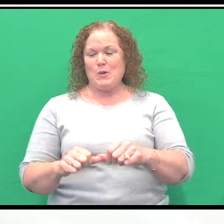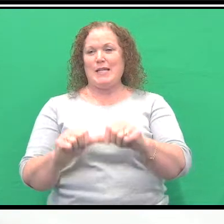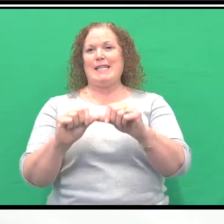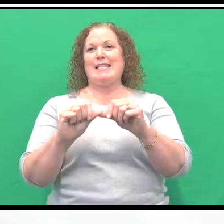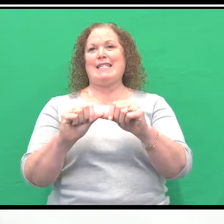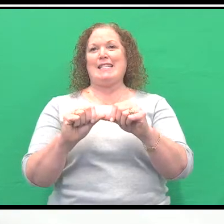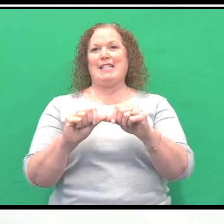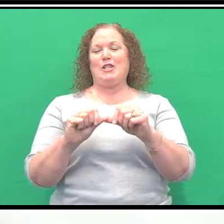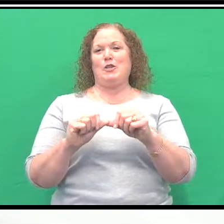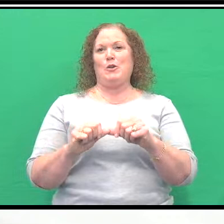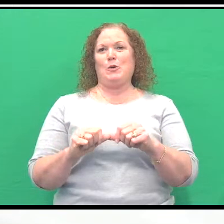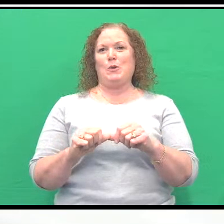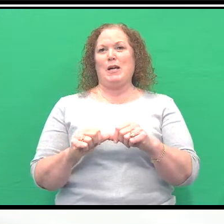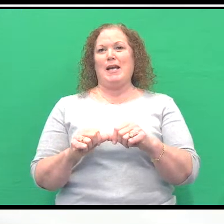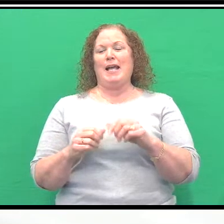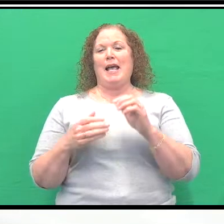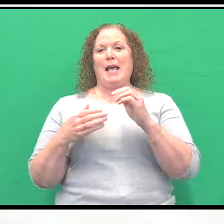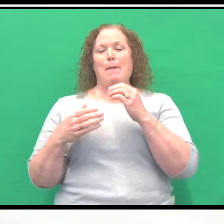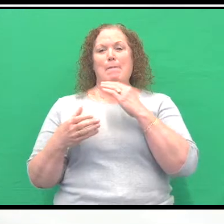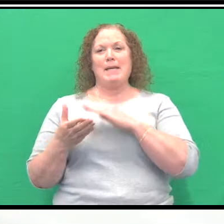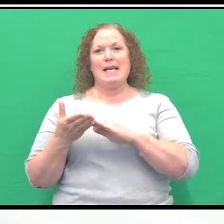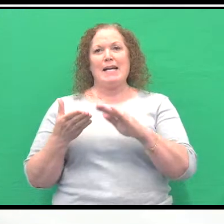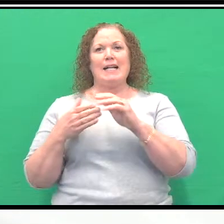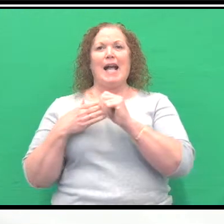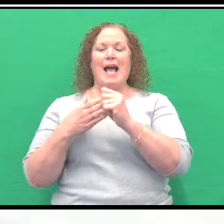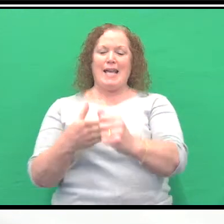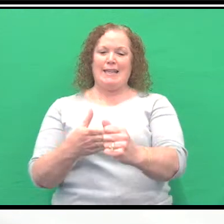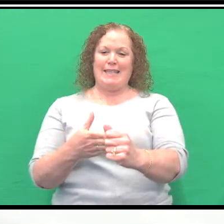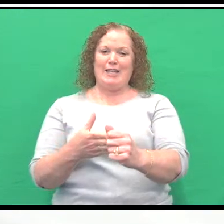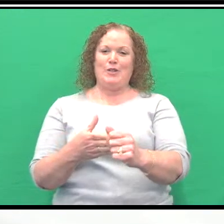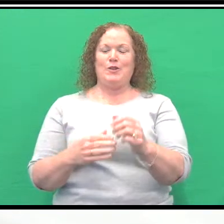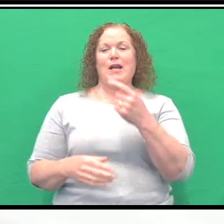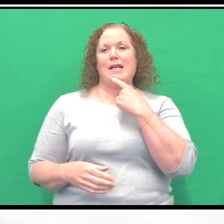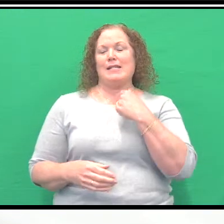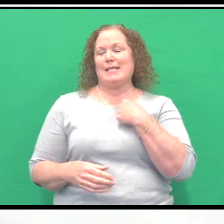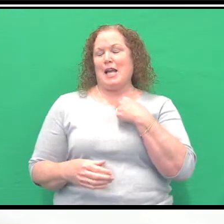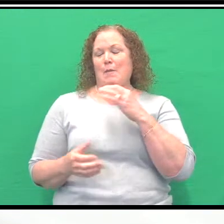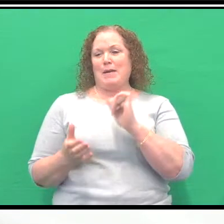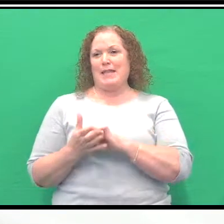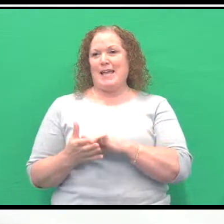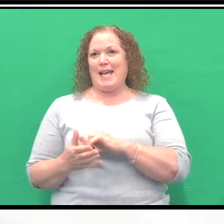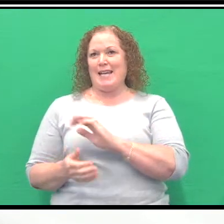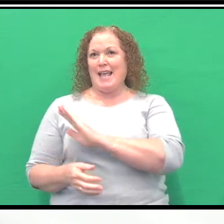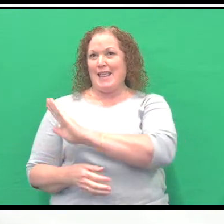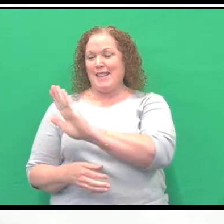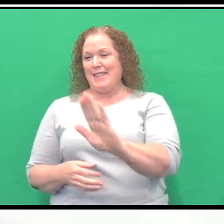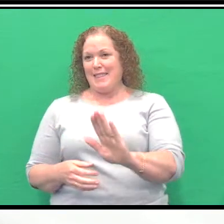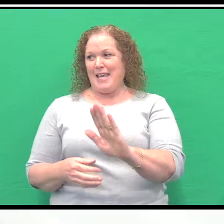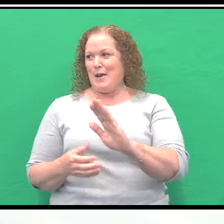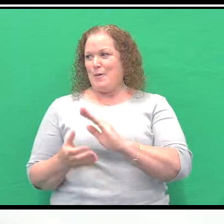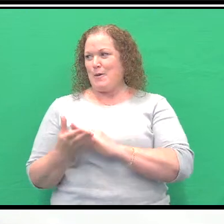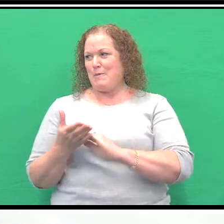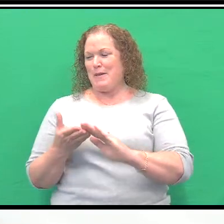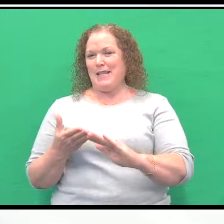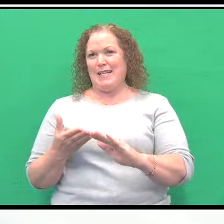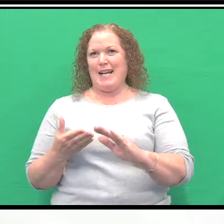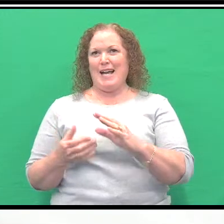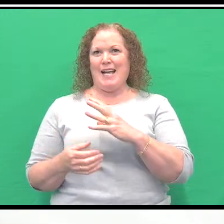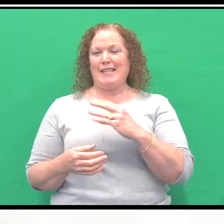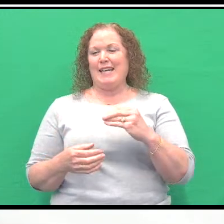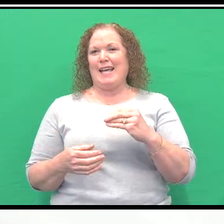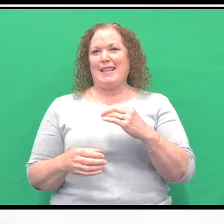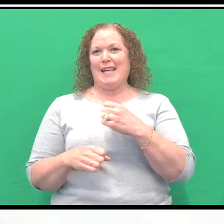let me know that they were being very kind and that they liked that about our district. So that really warmed my heart. As you know, that's something I take